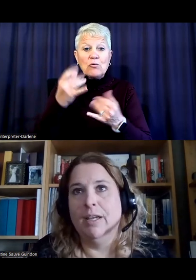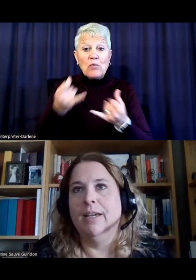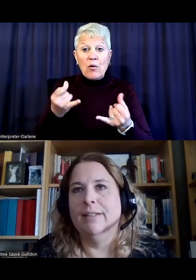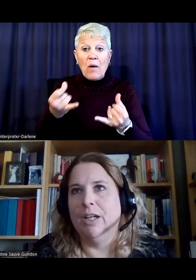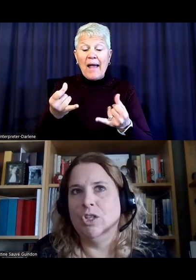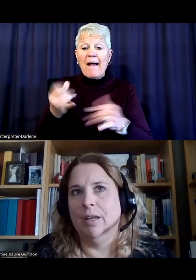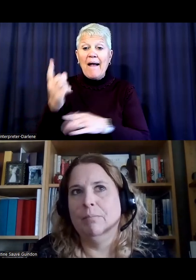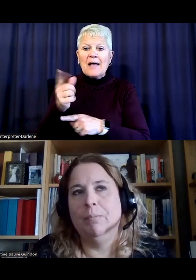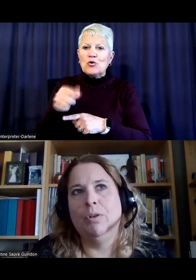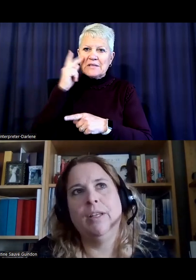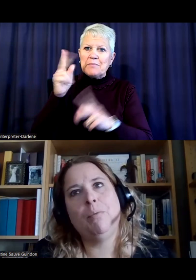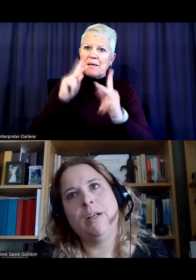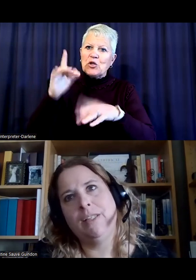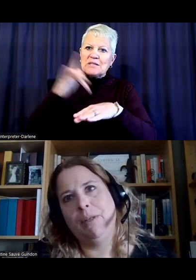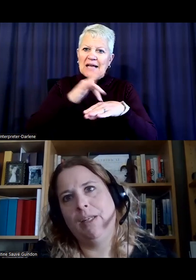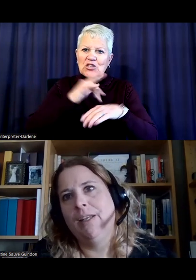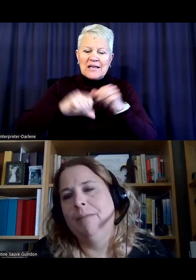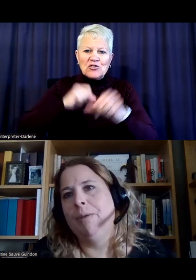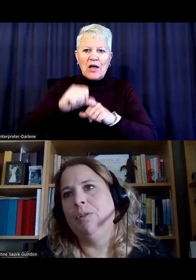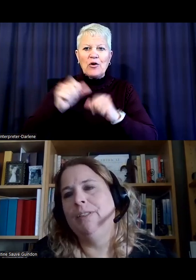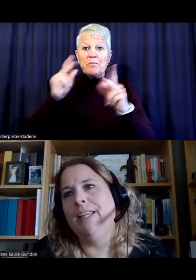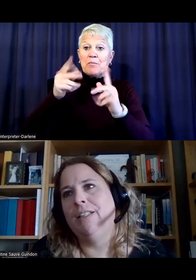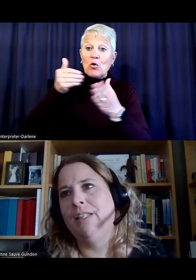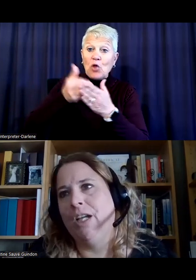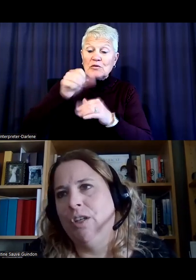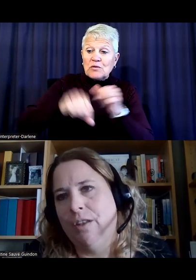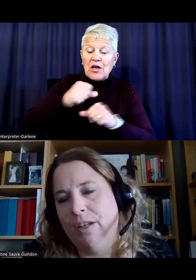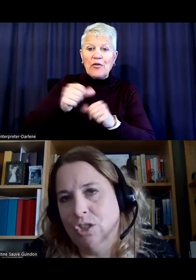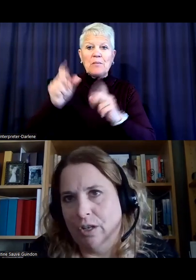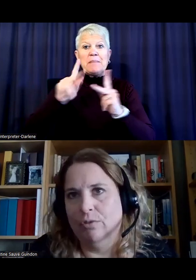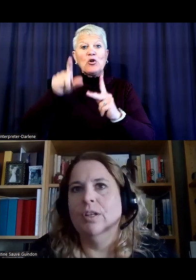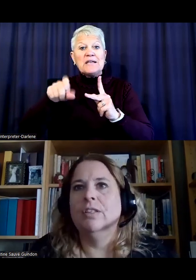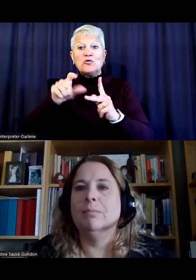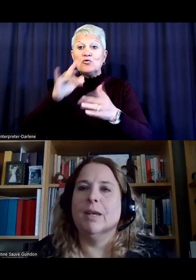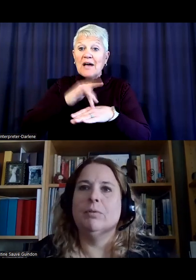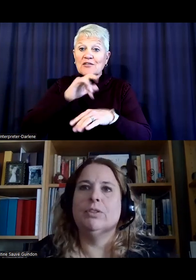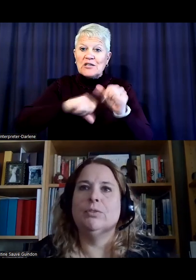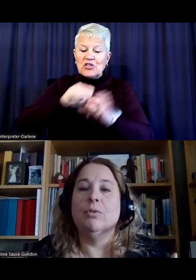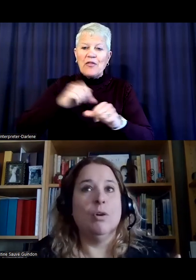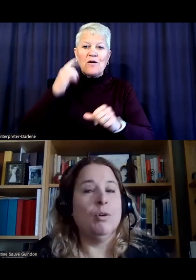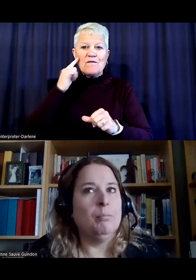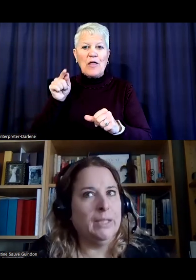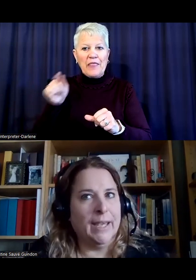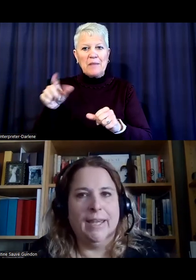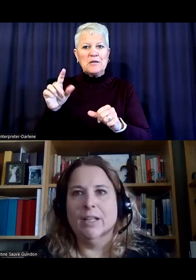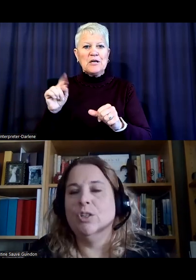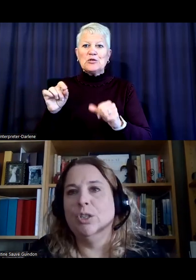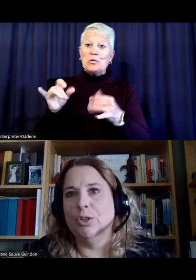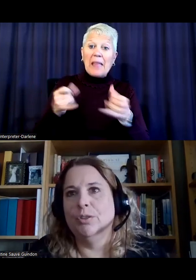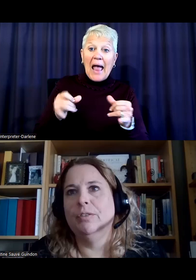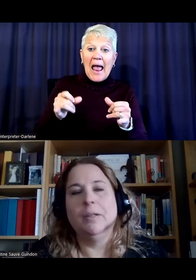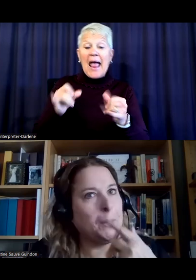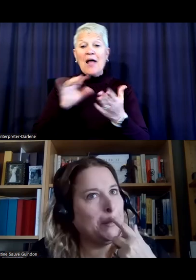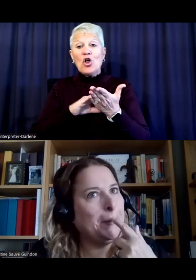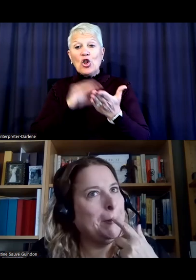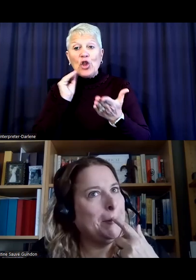people touching, people in proximity, people needing to touch each other to be able to play, to